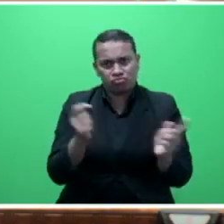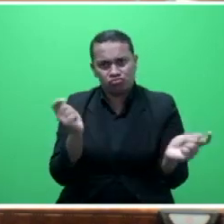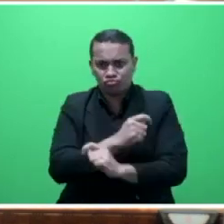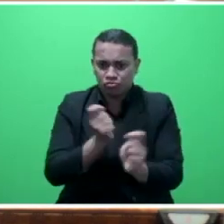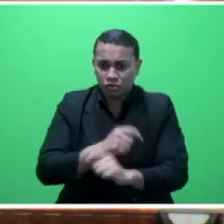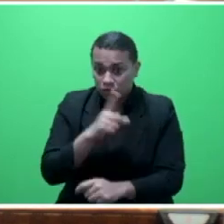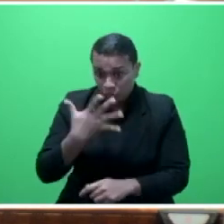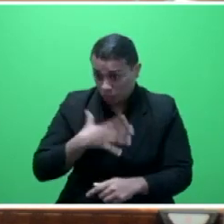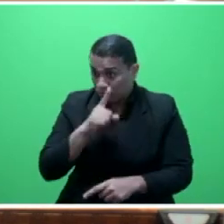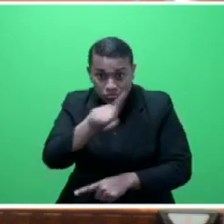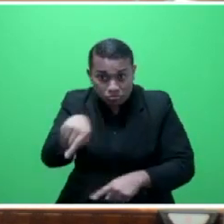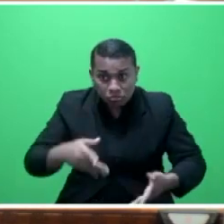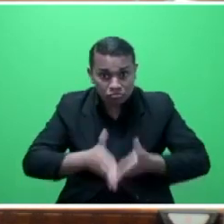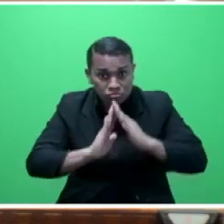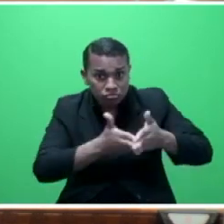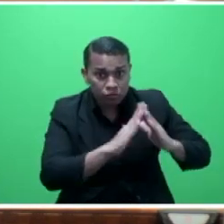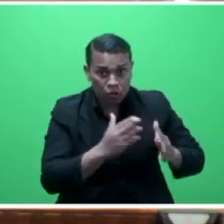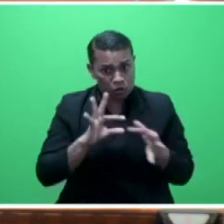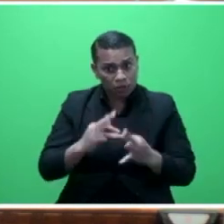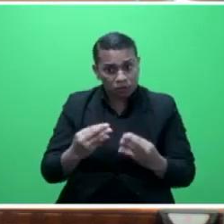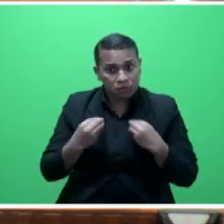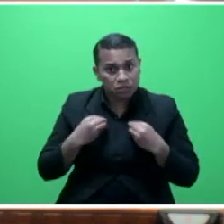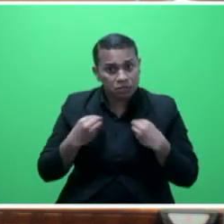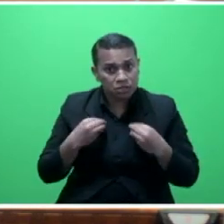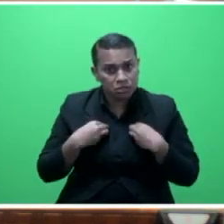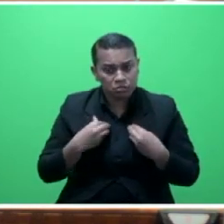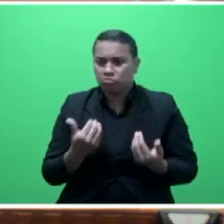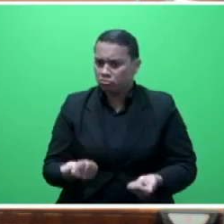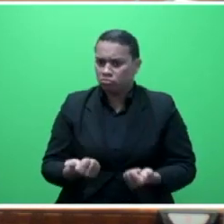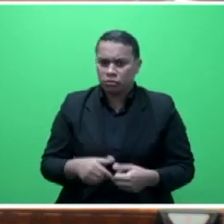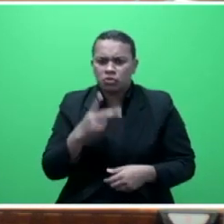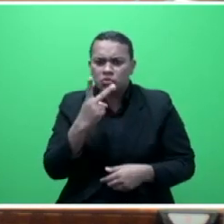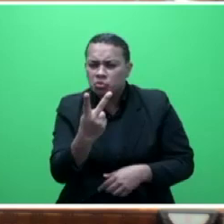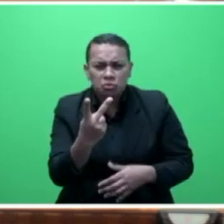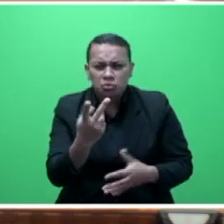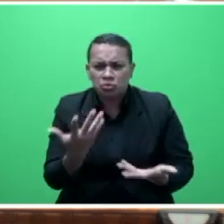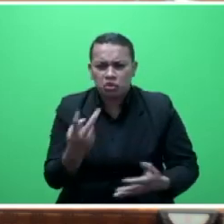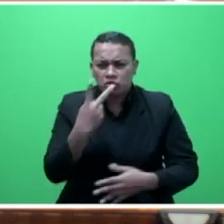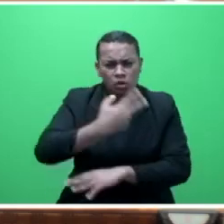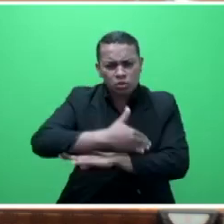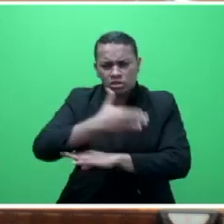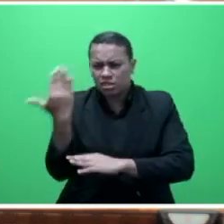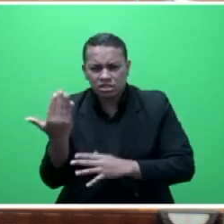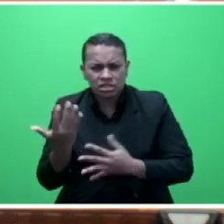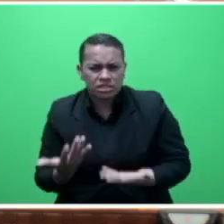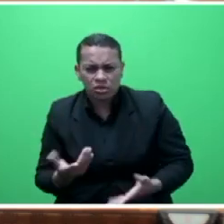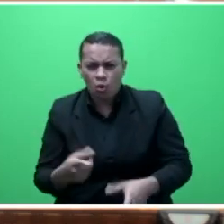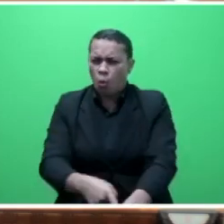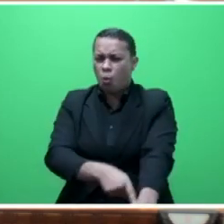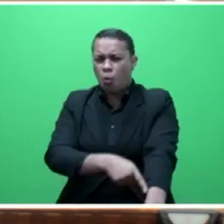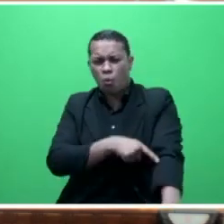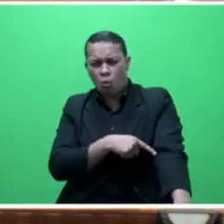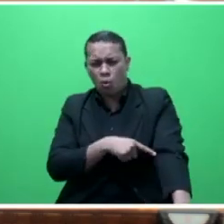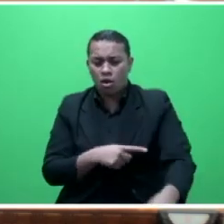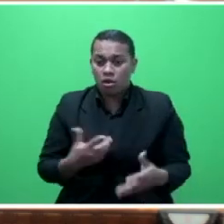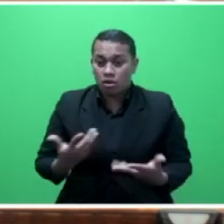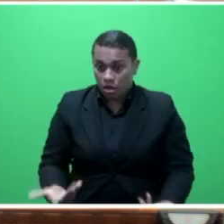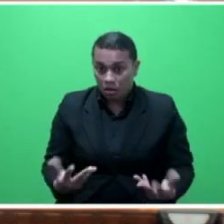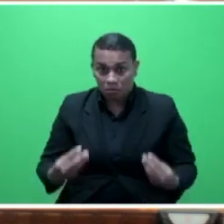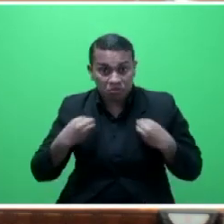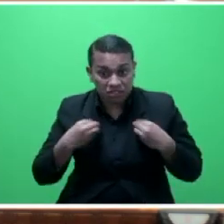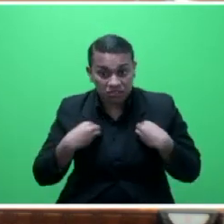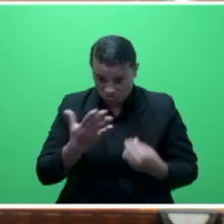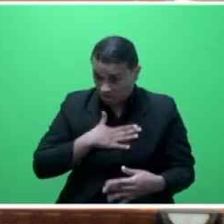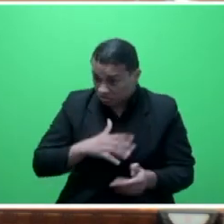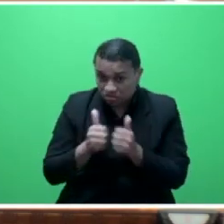own, 2 full days is even too long for them. Mr. Speaker, sir, business licenses have been around for